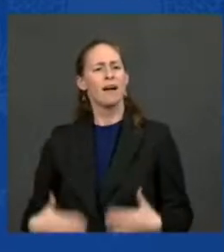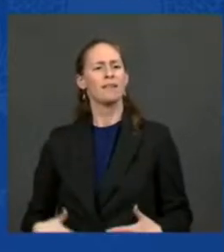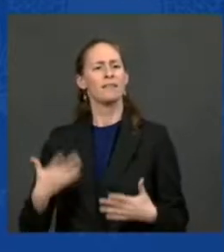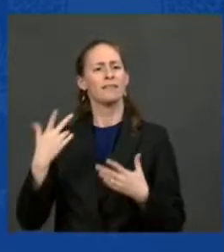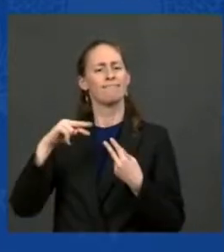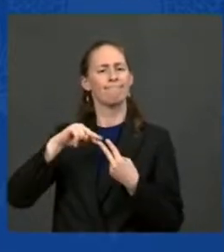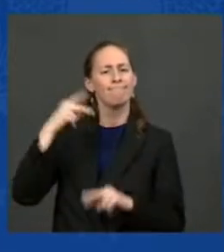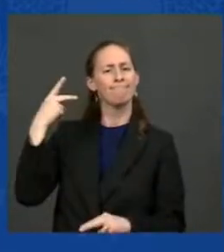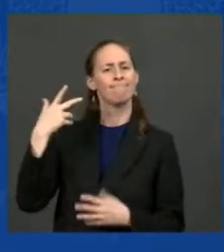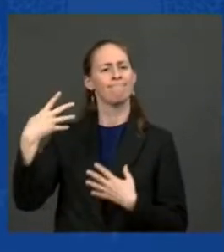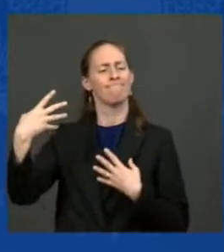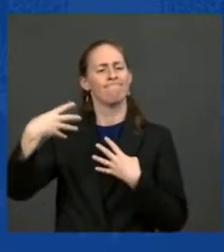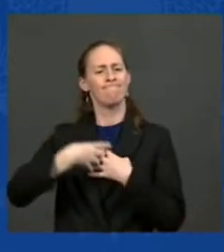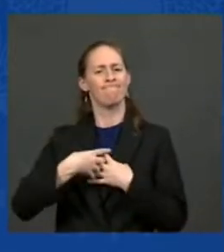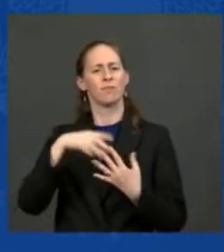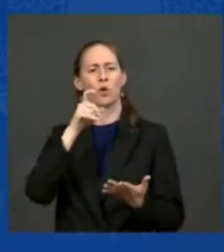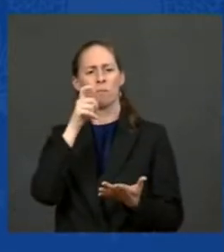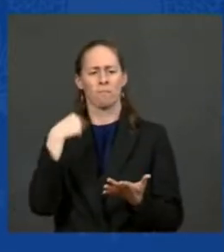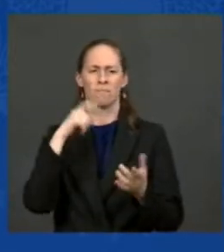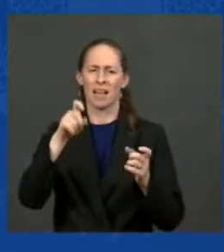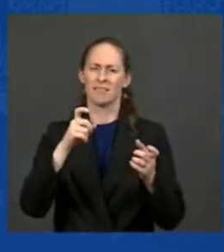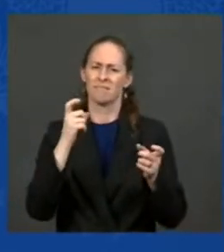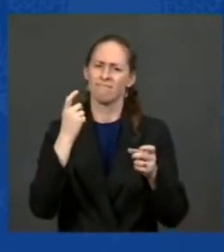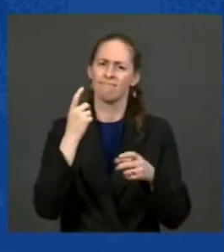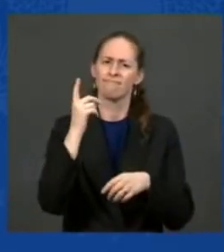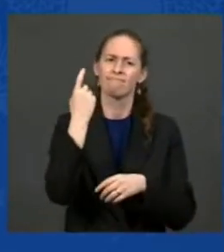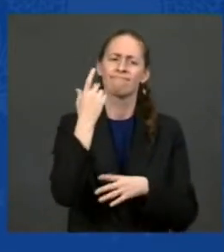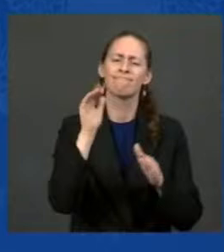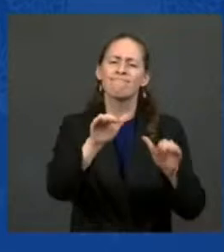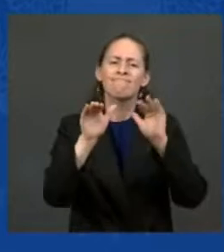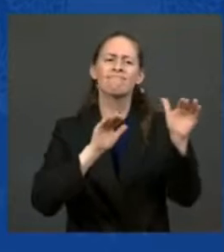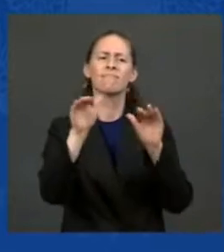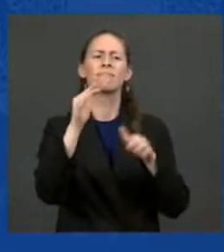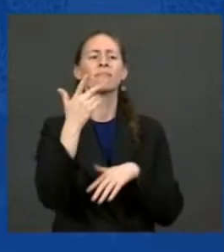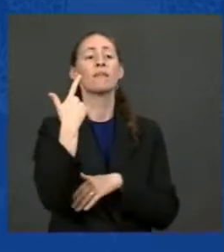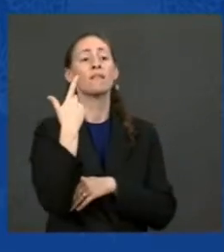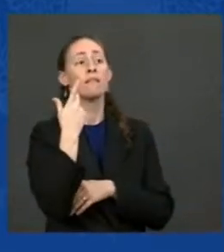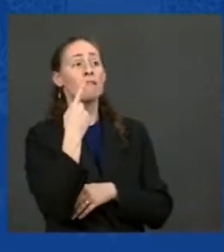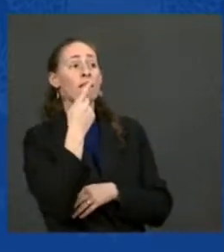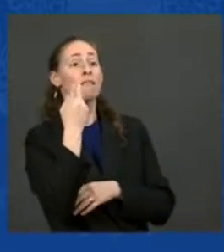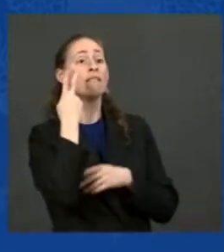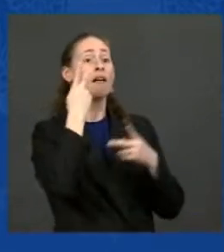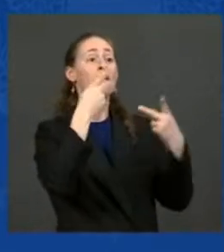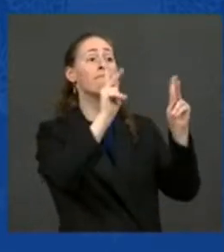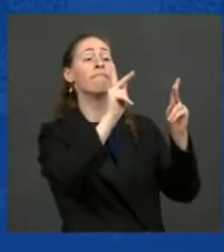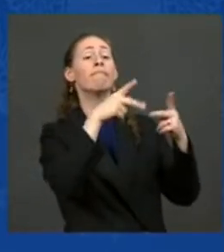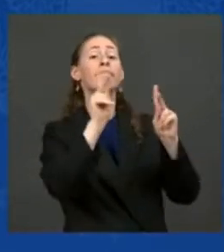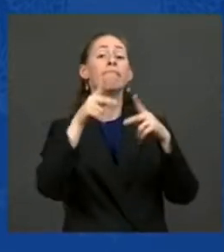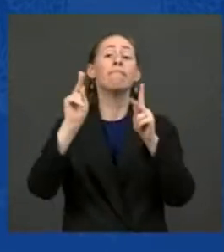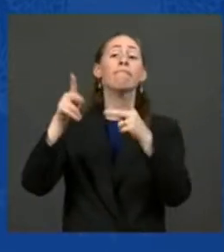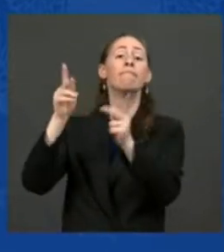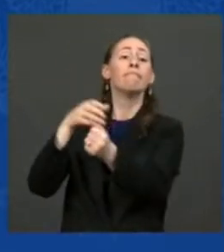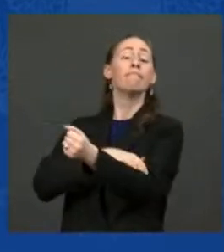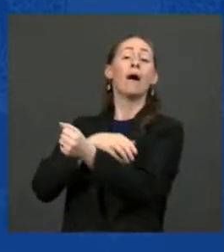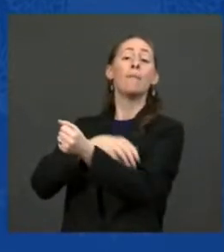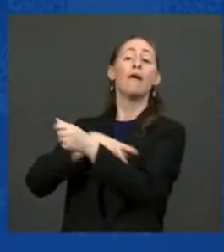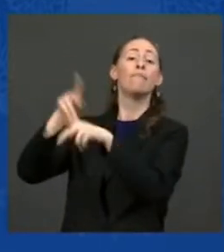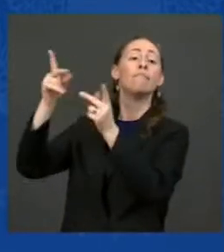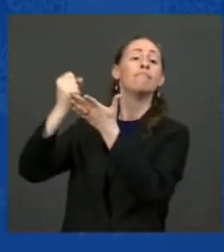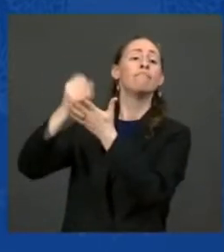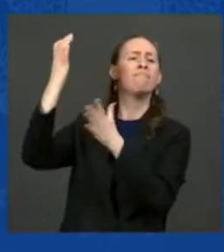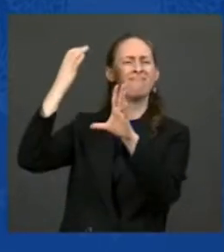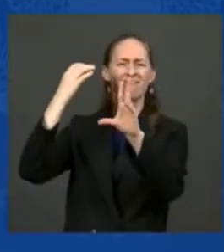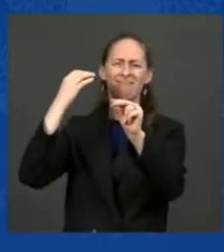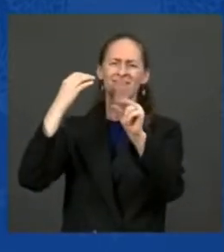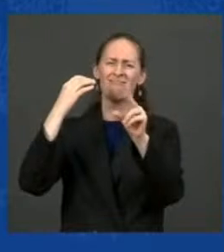sacrificed to ensure the rights are not reserved to just the wealthy or the powerful. They're God-given inheritance of every person on